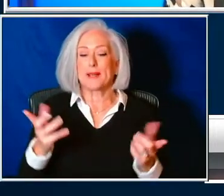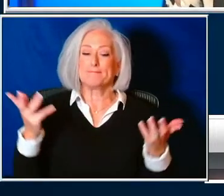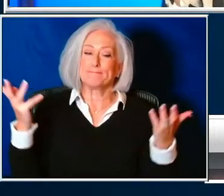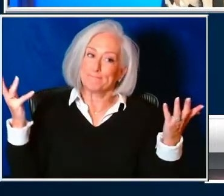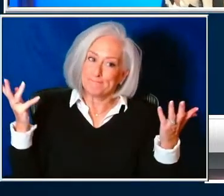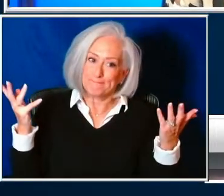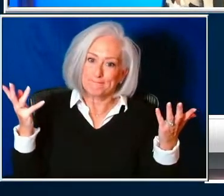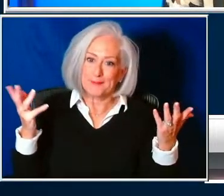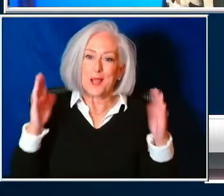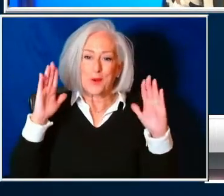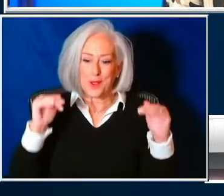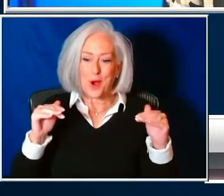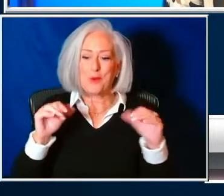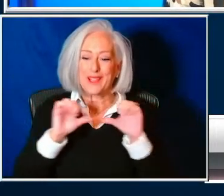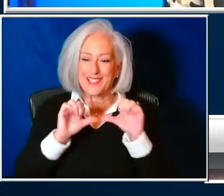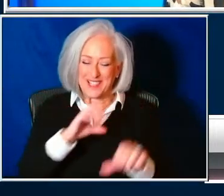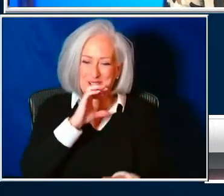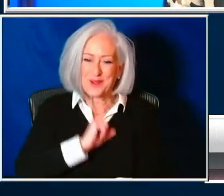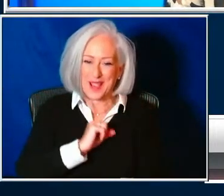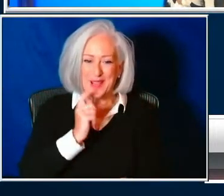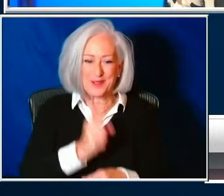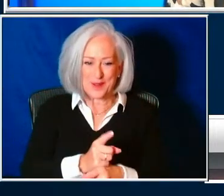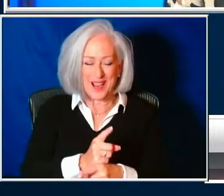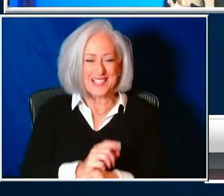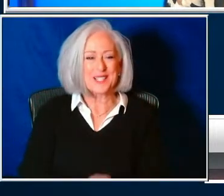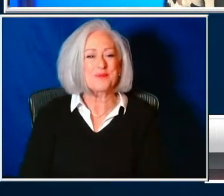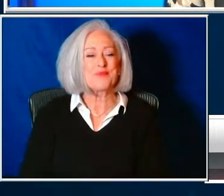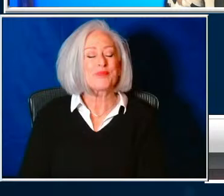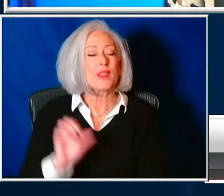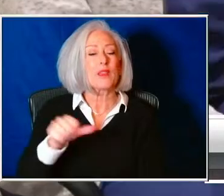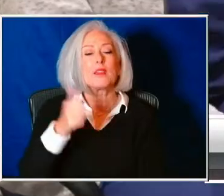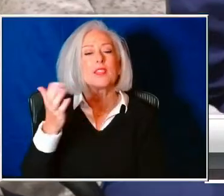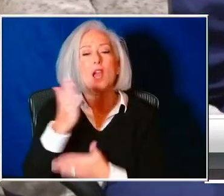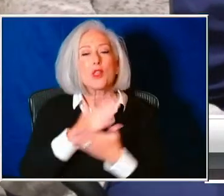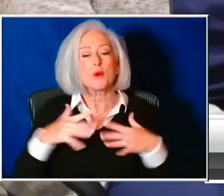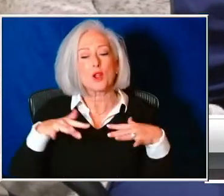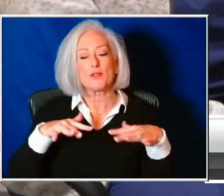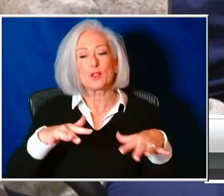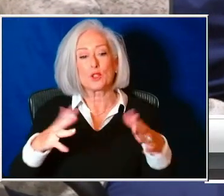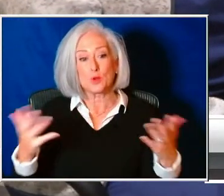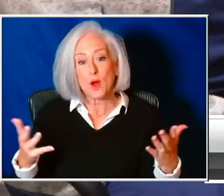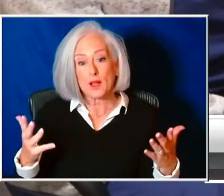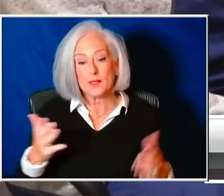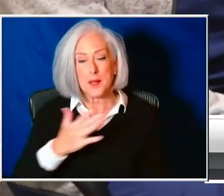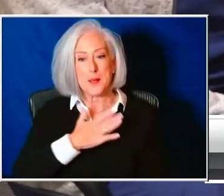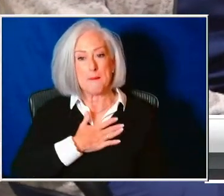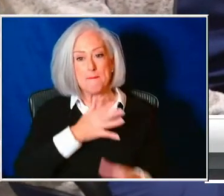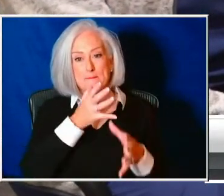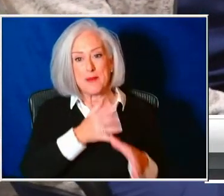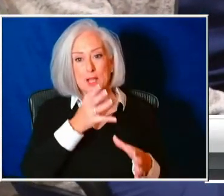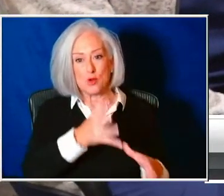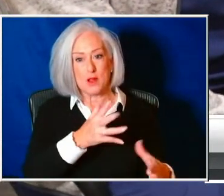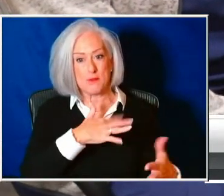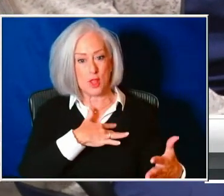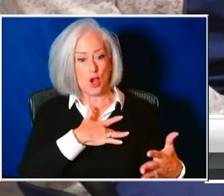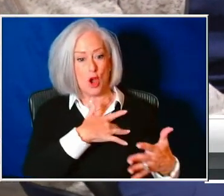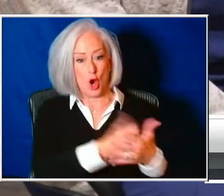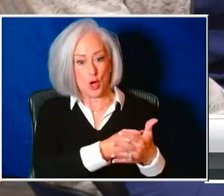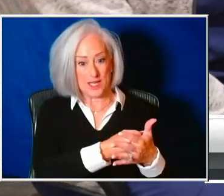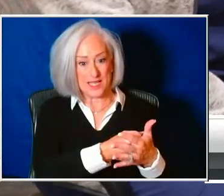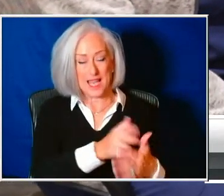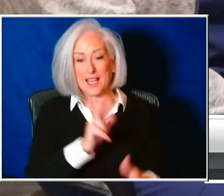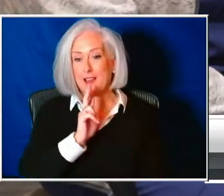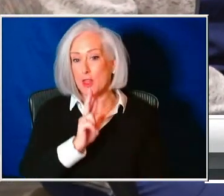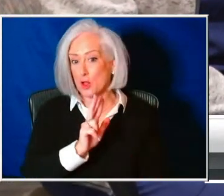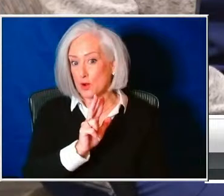the hope. I'll tell you, my other part of my anxiety is that my grandmother had a heart attack at 35. But I think she might have